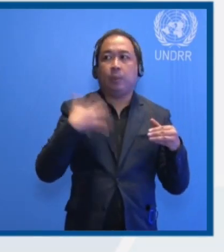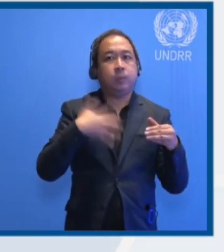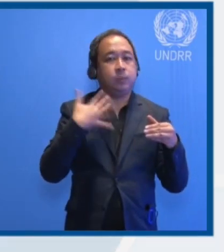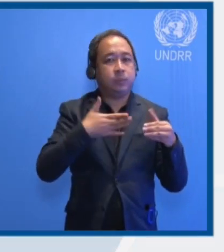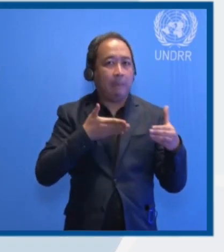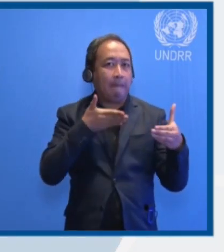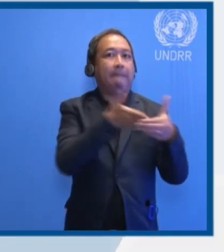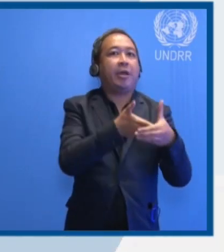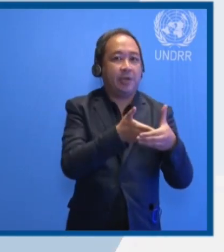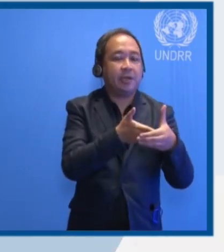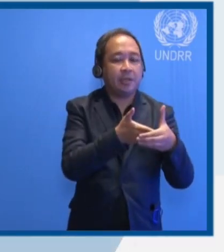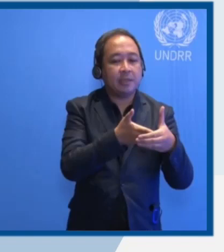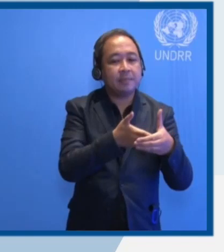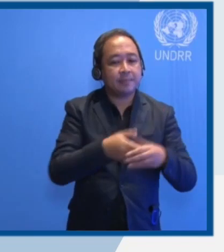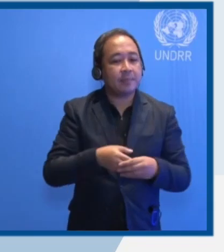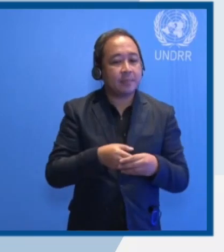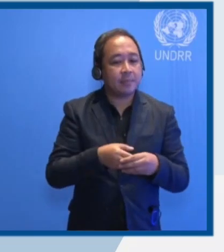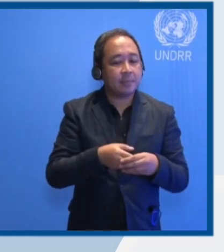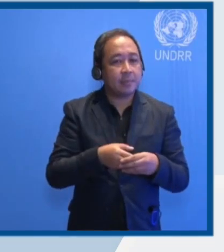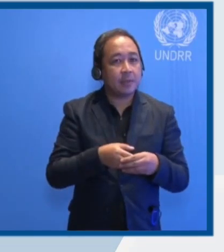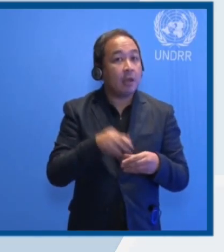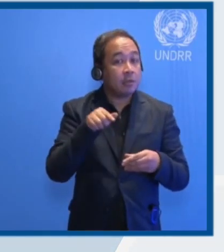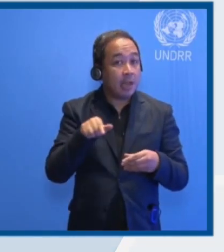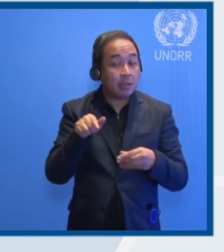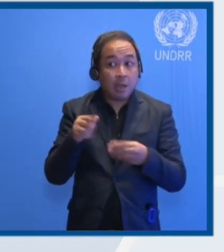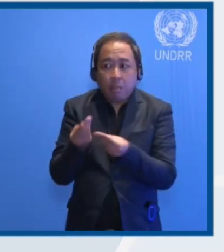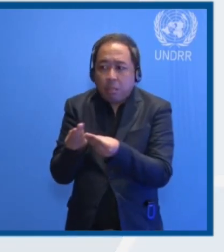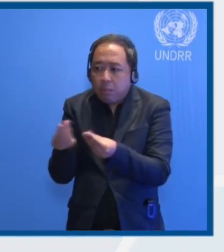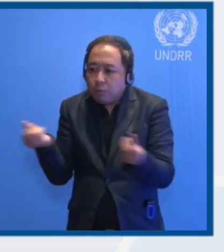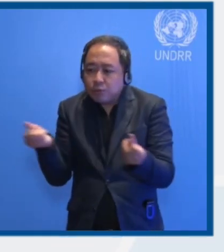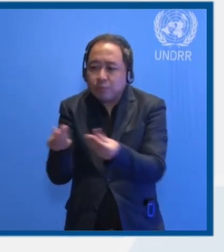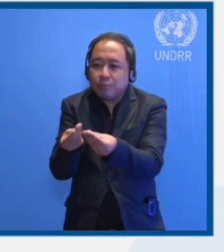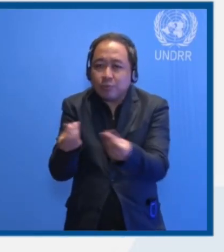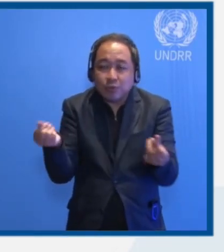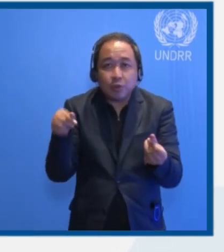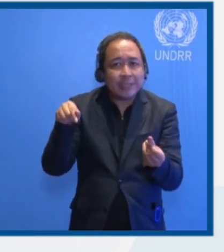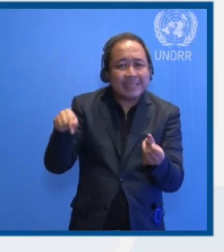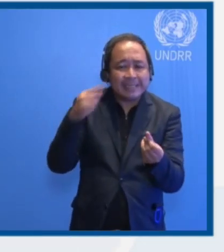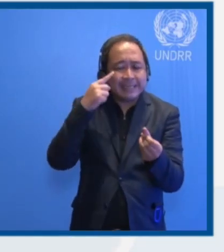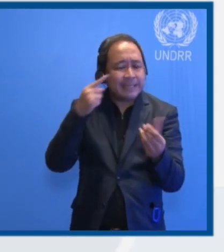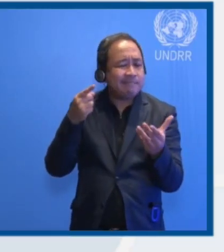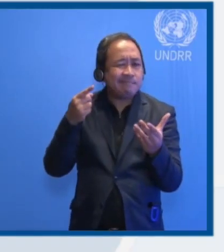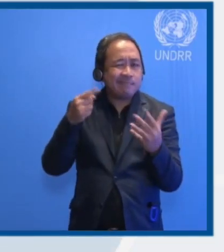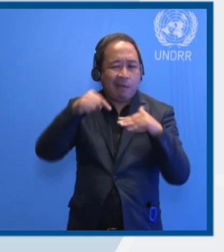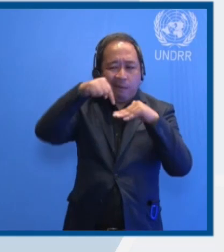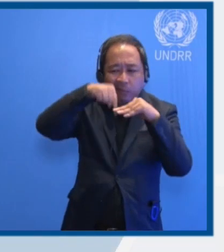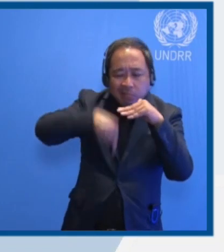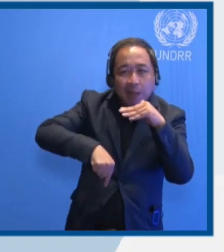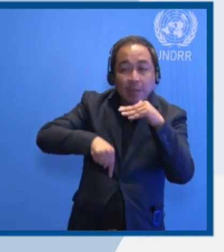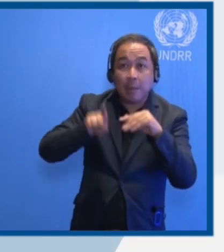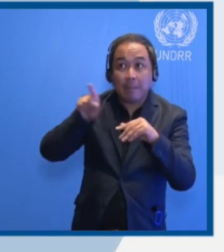so related to the fact that most often the solutions that are given in some contexts are